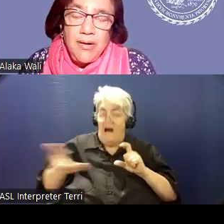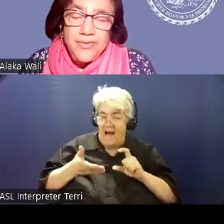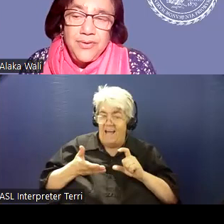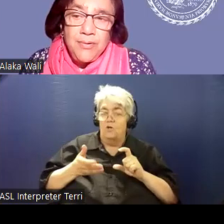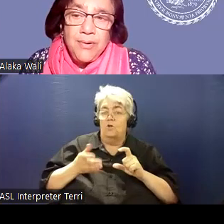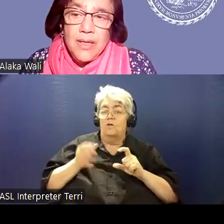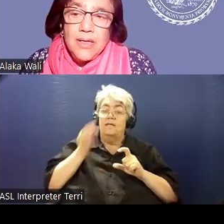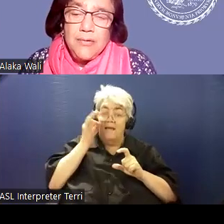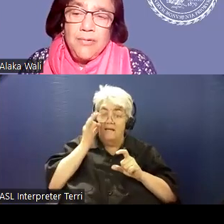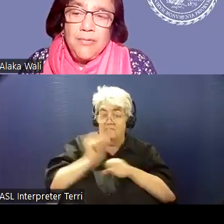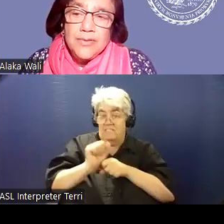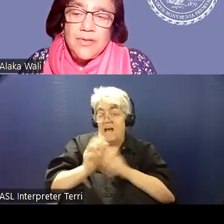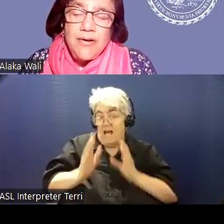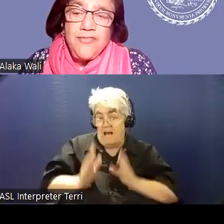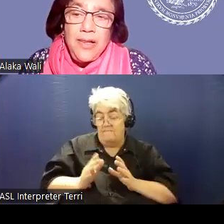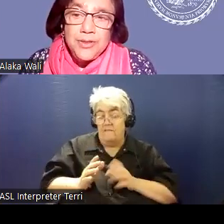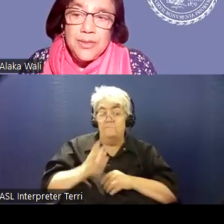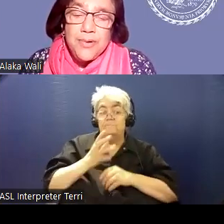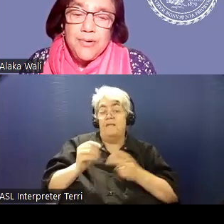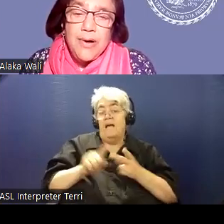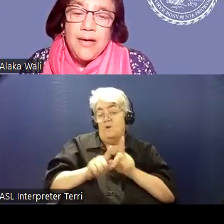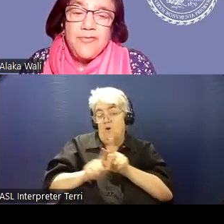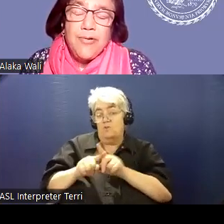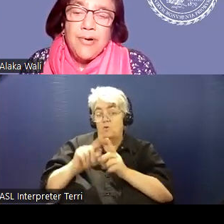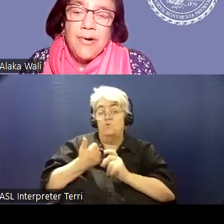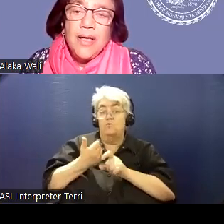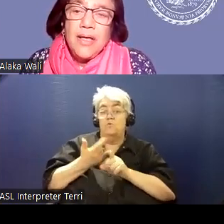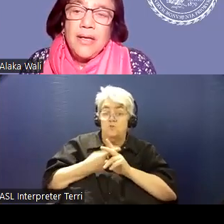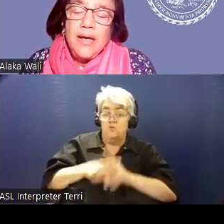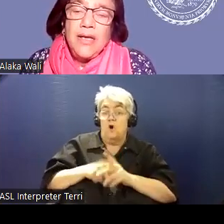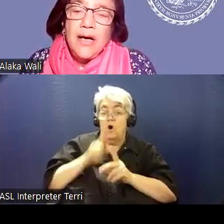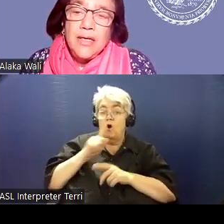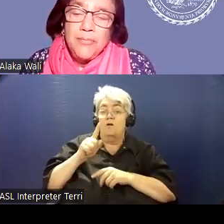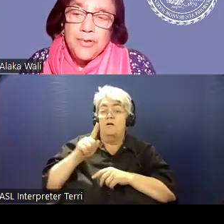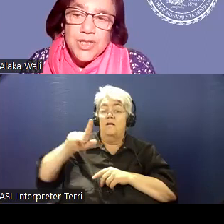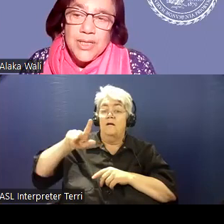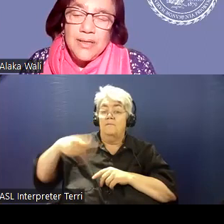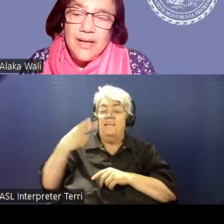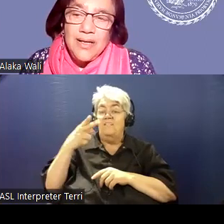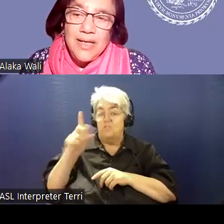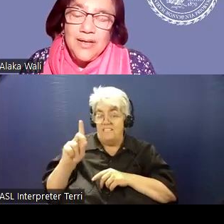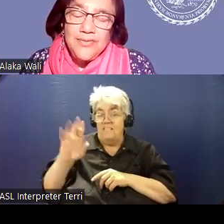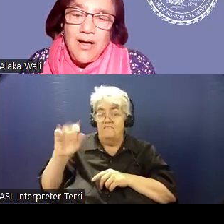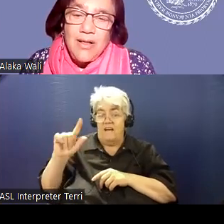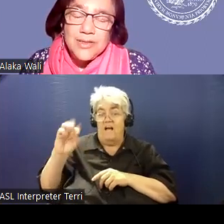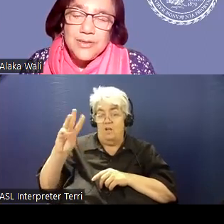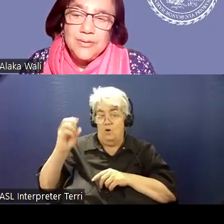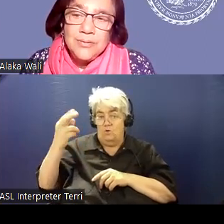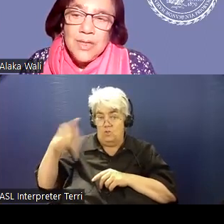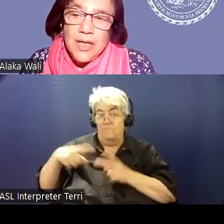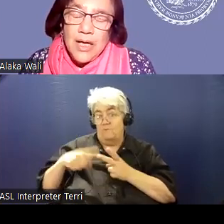but also to start a fellowship program for young emerging Native